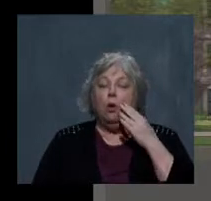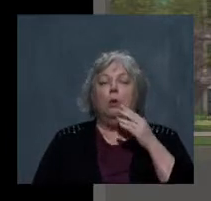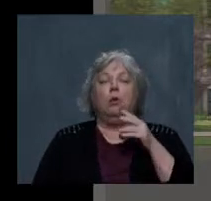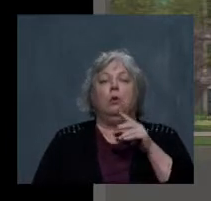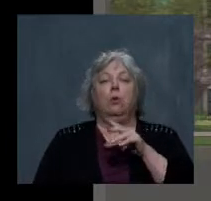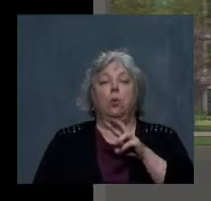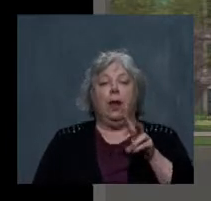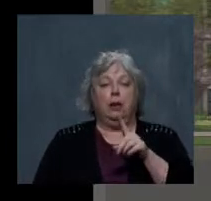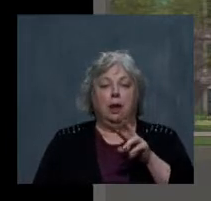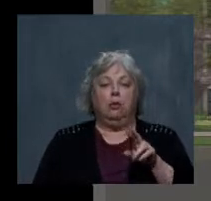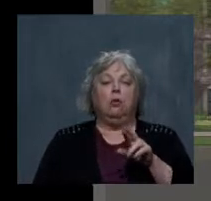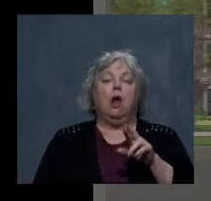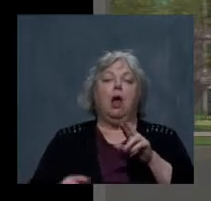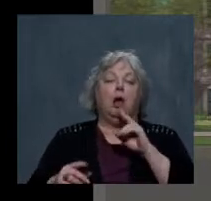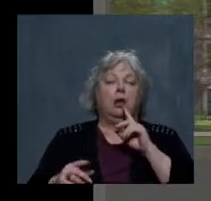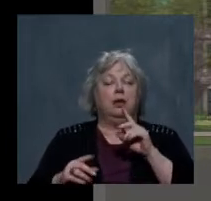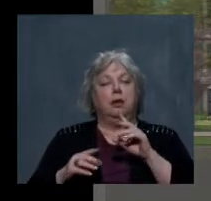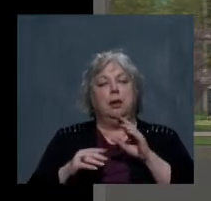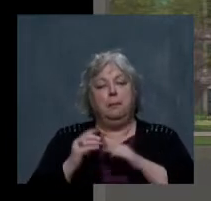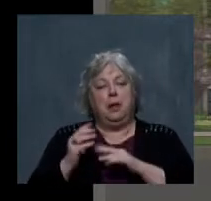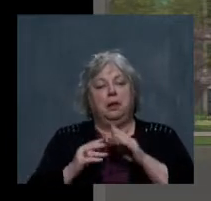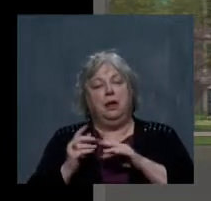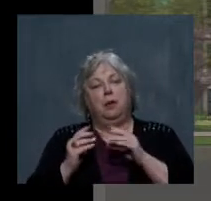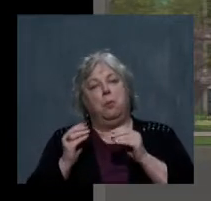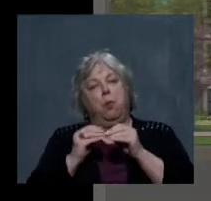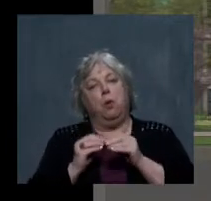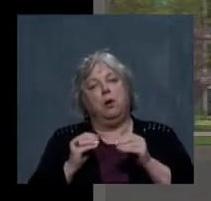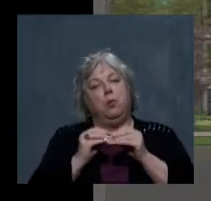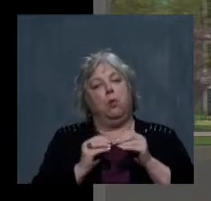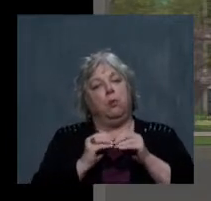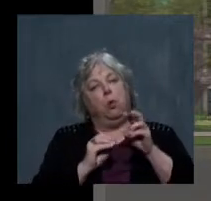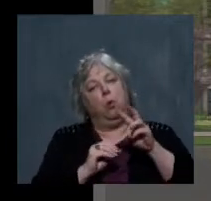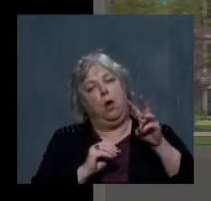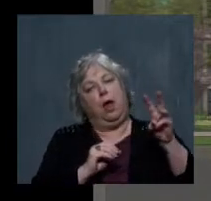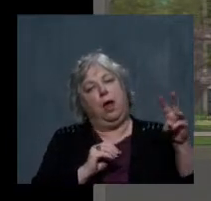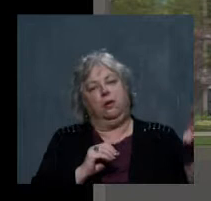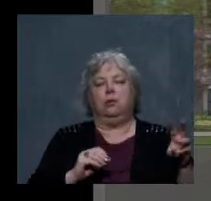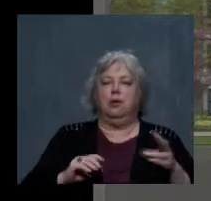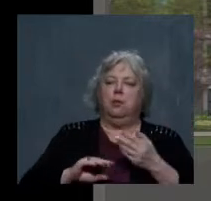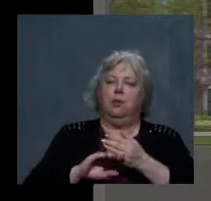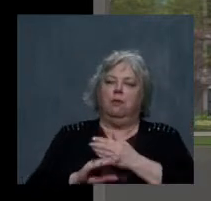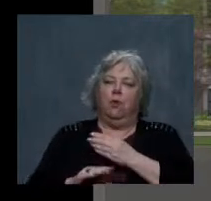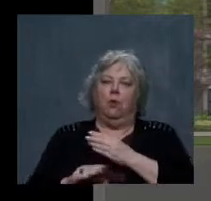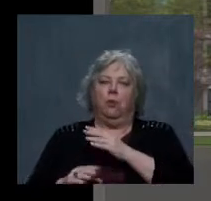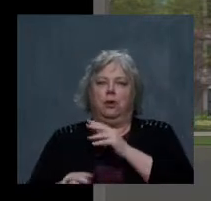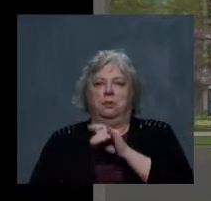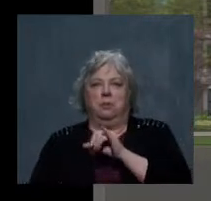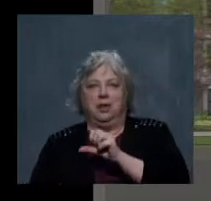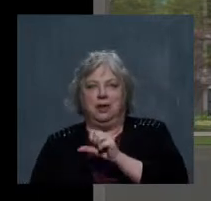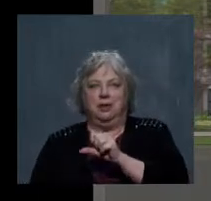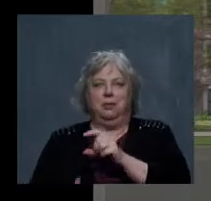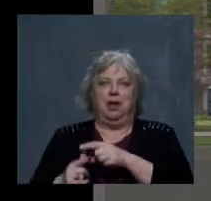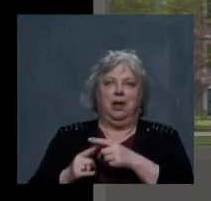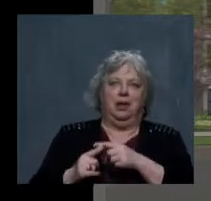west. Mississippi used to be the furthest road out, and then it used to, well, University and then Mississippi. Well, now